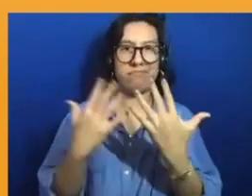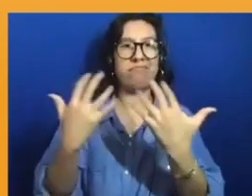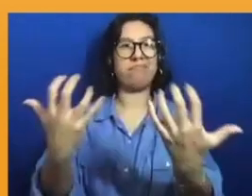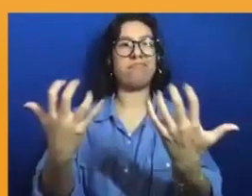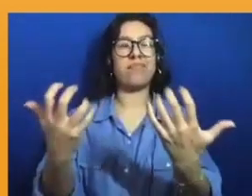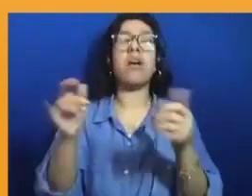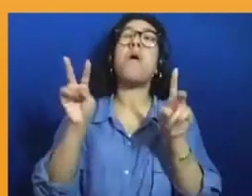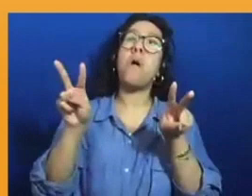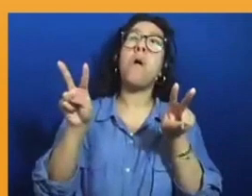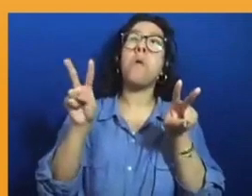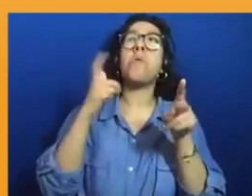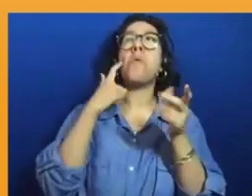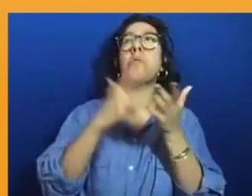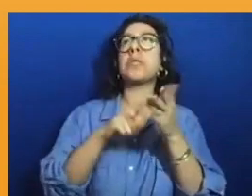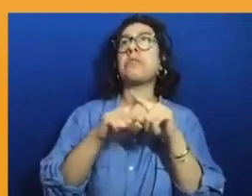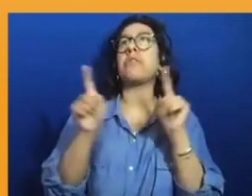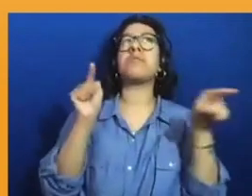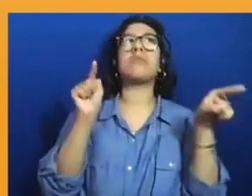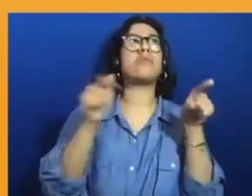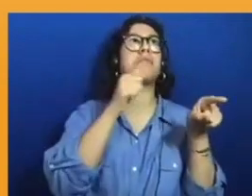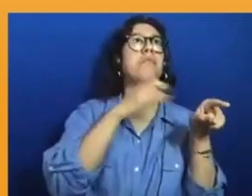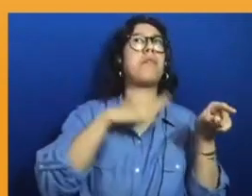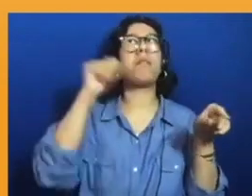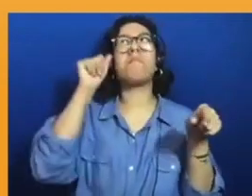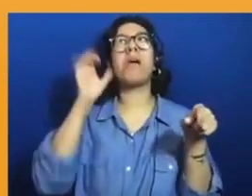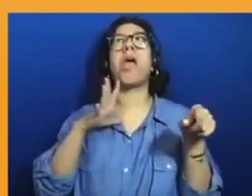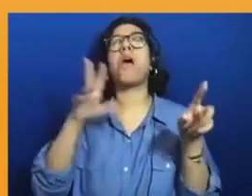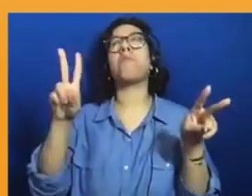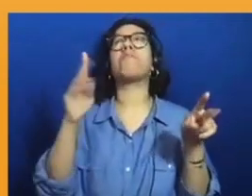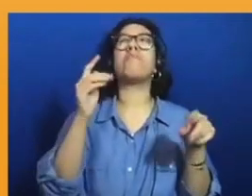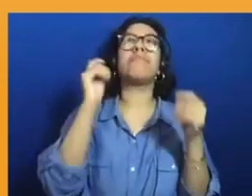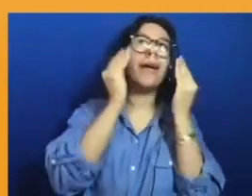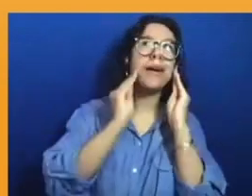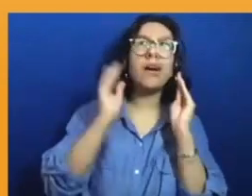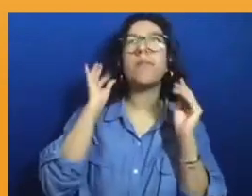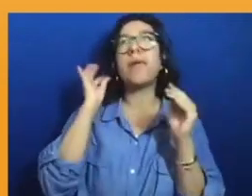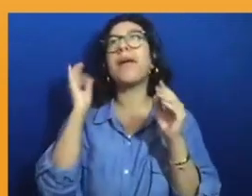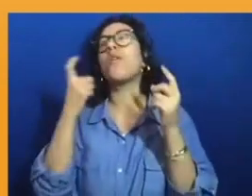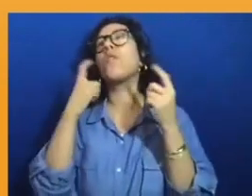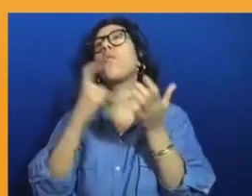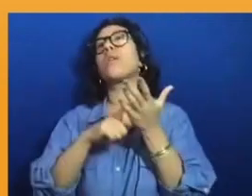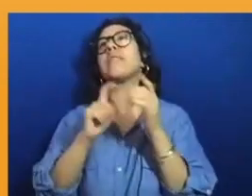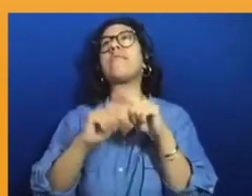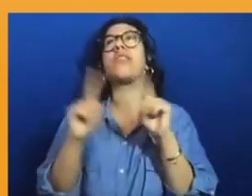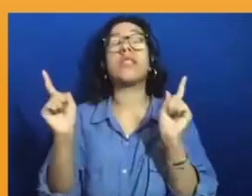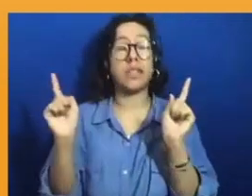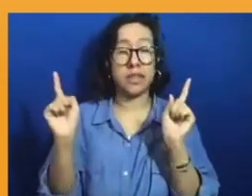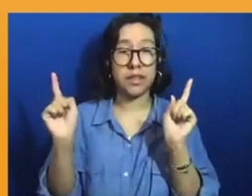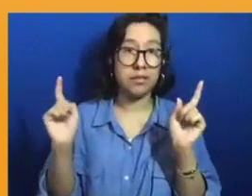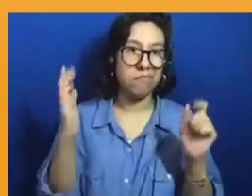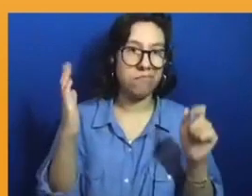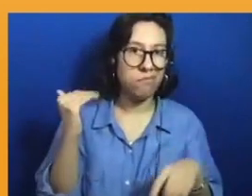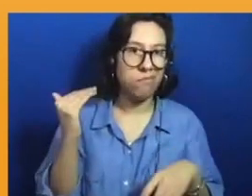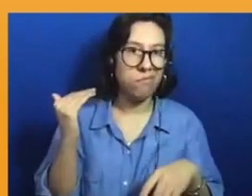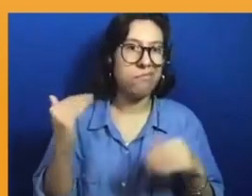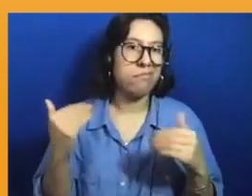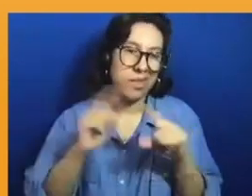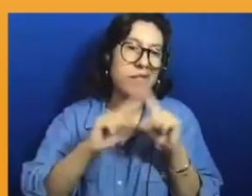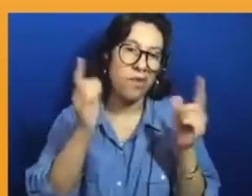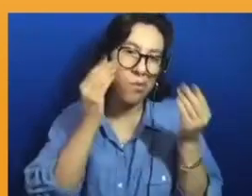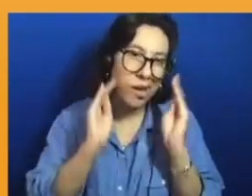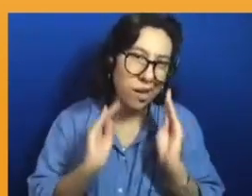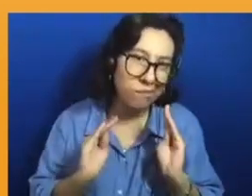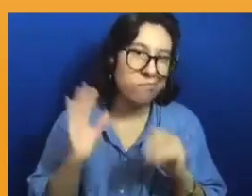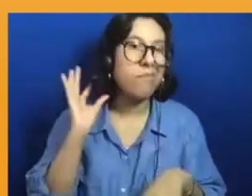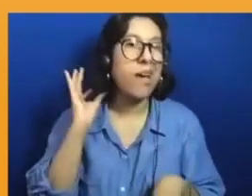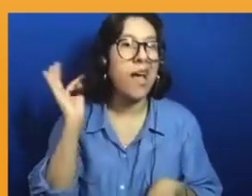to identify female and male, because we do make different makeup, our